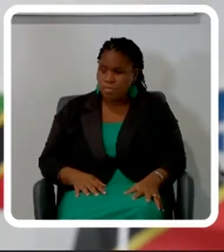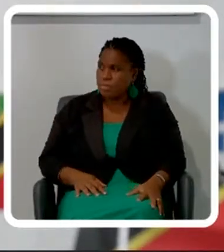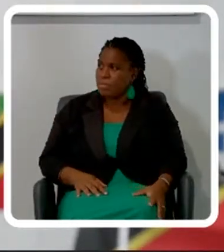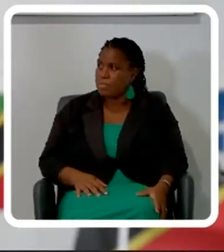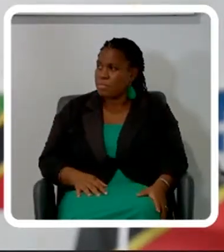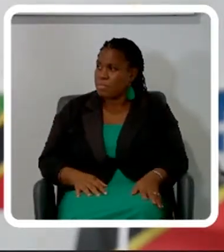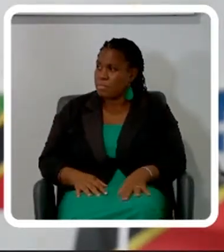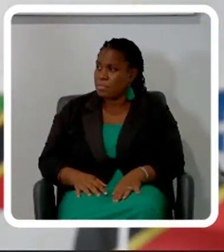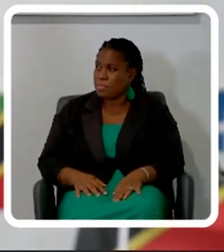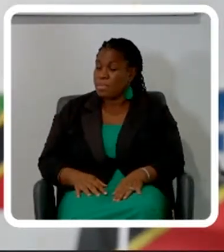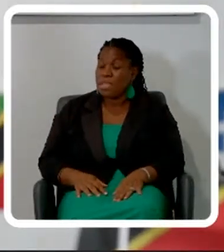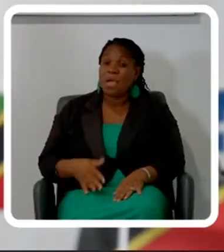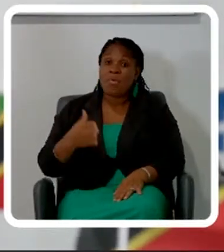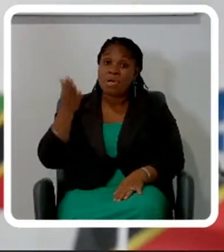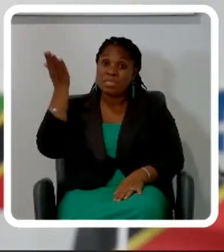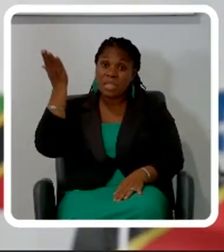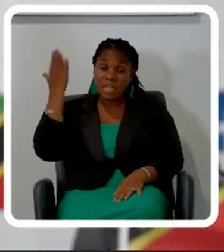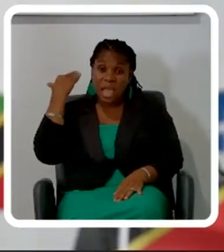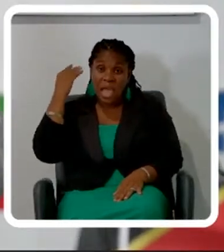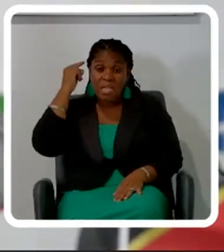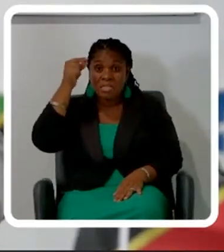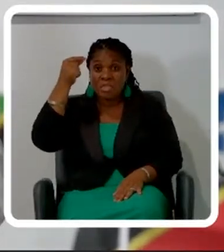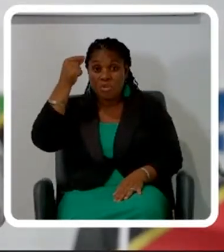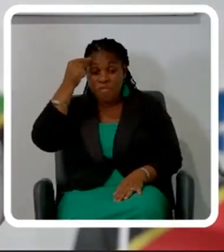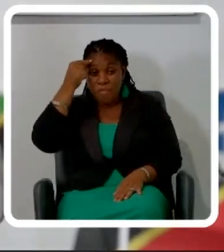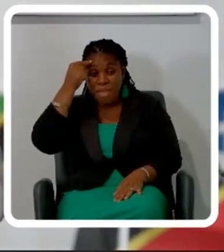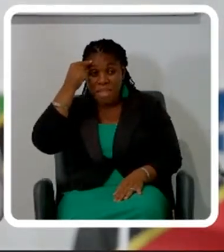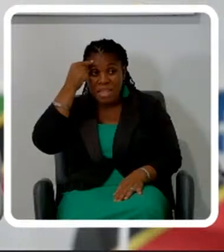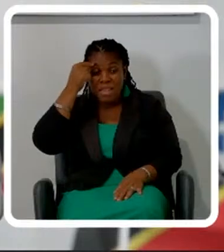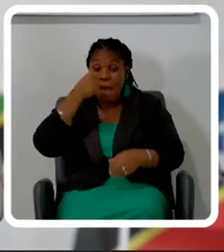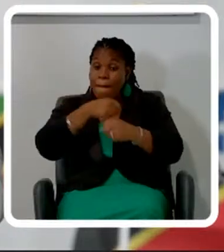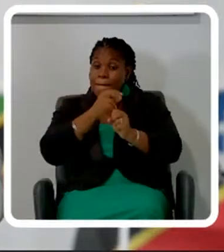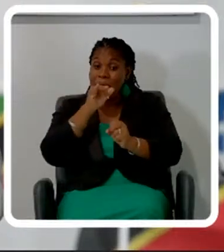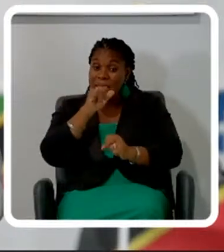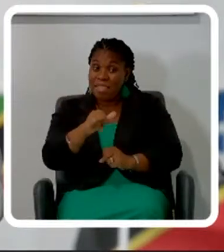And it was the last administration that brought it to that point.